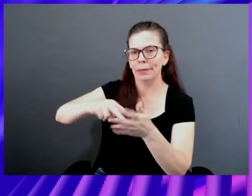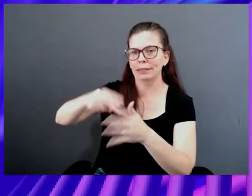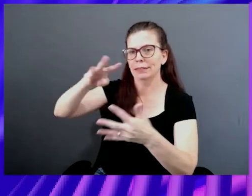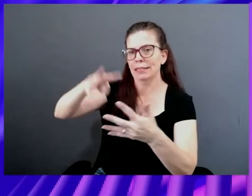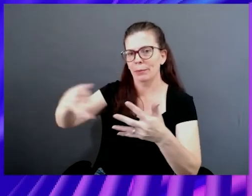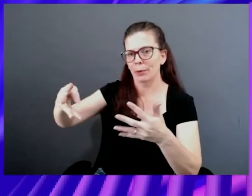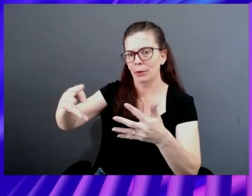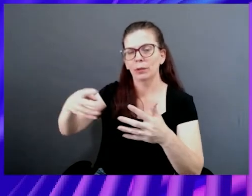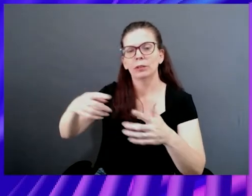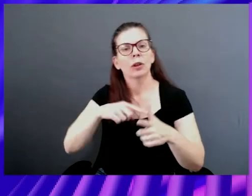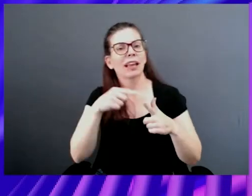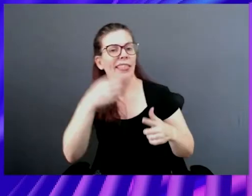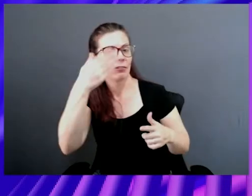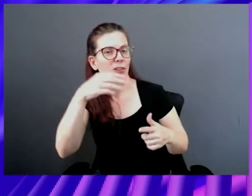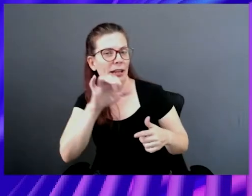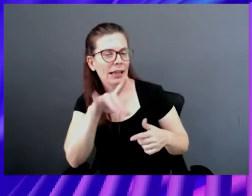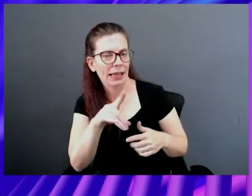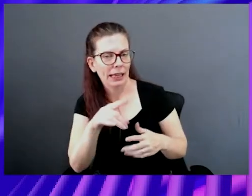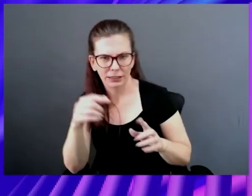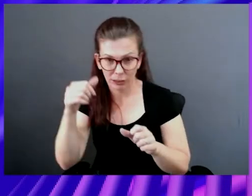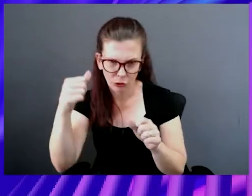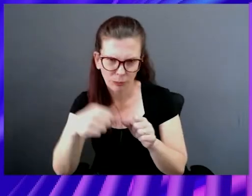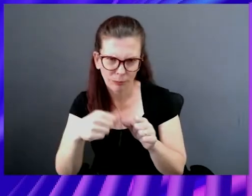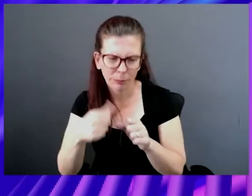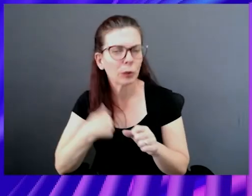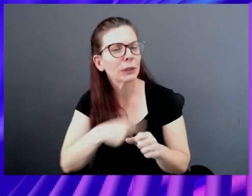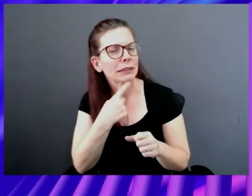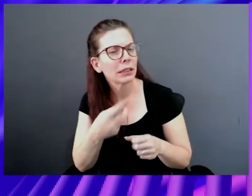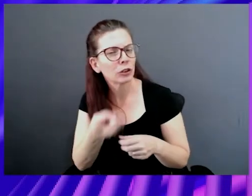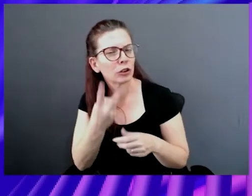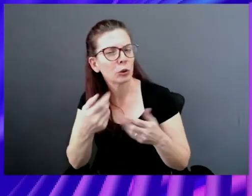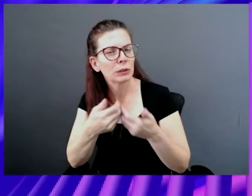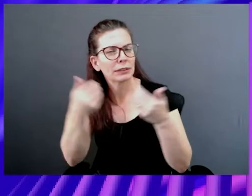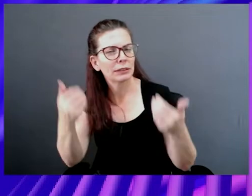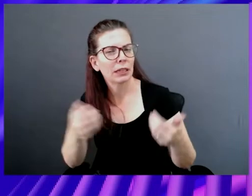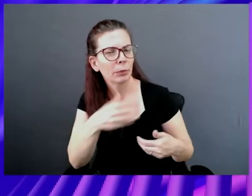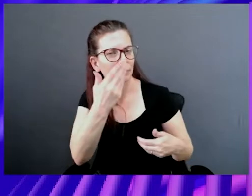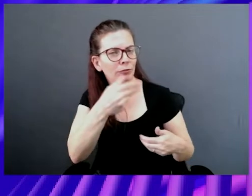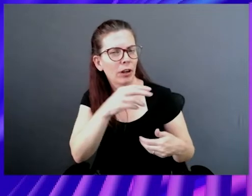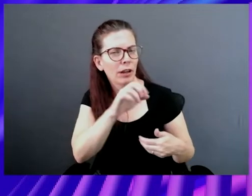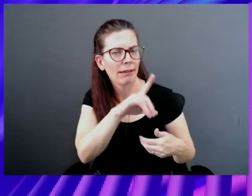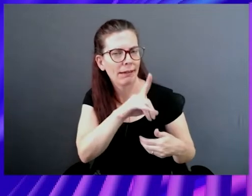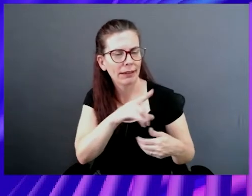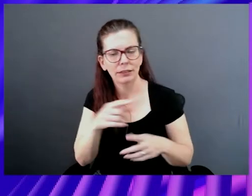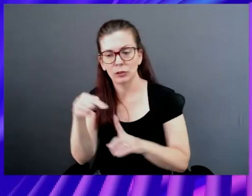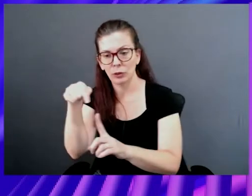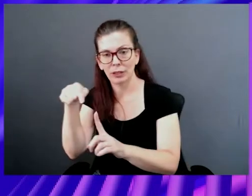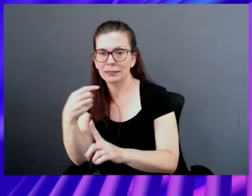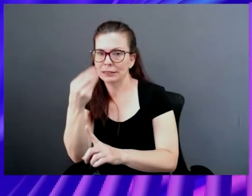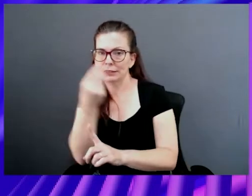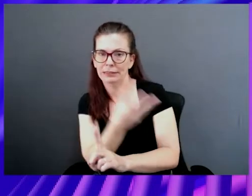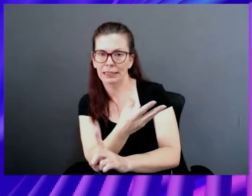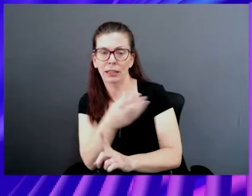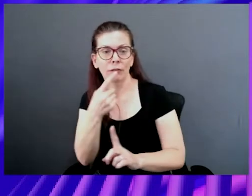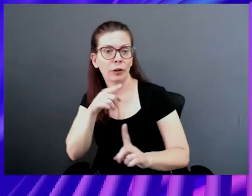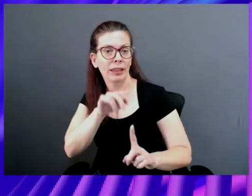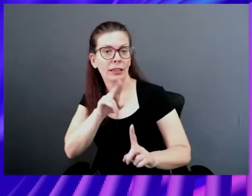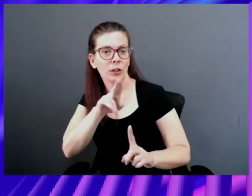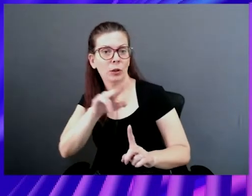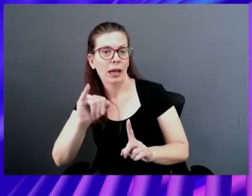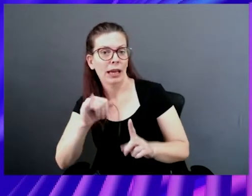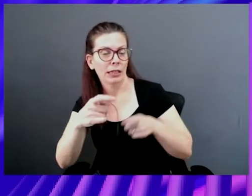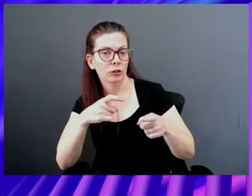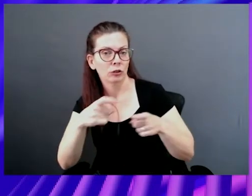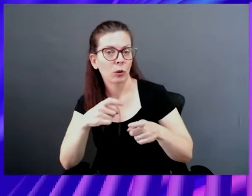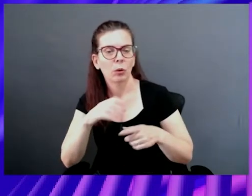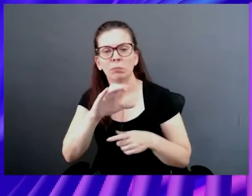front ends, because remember we talked about how essentially it's like two different front ends. It tells the front end, for this UI control, whether that is the